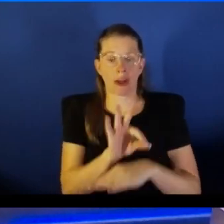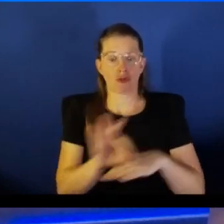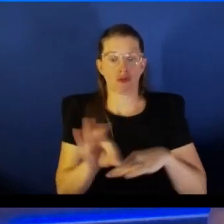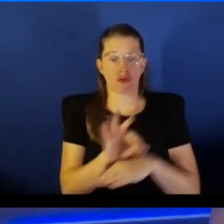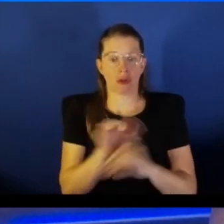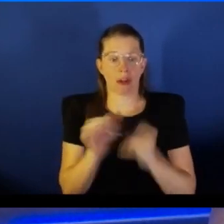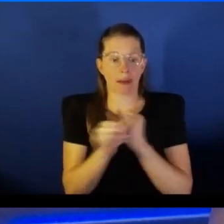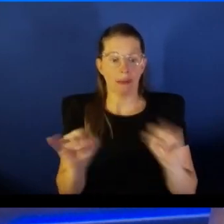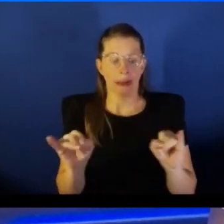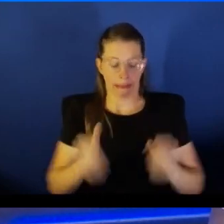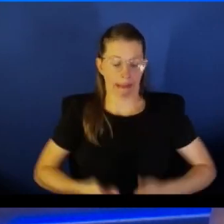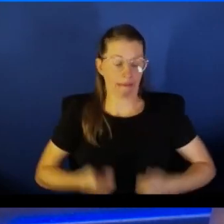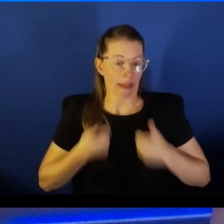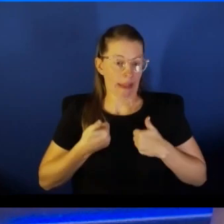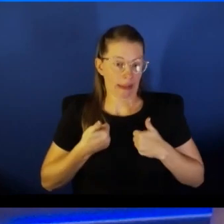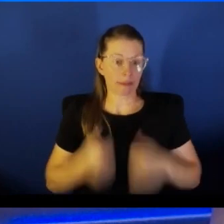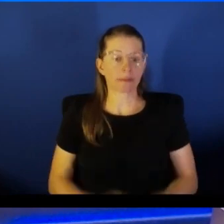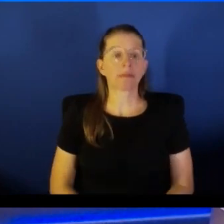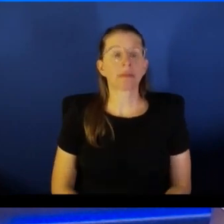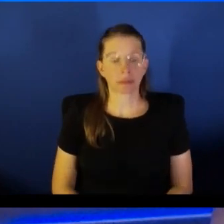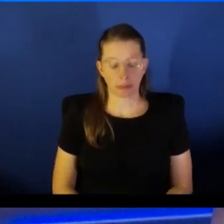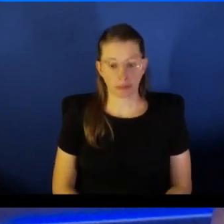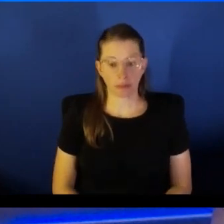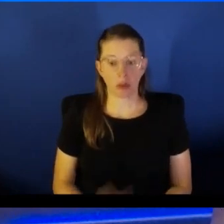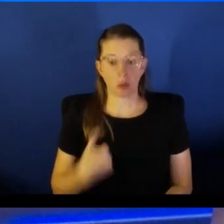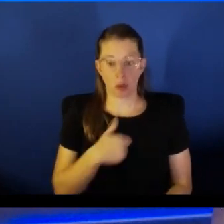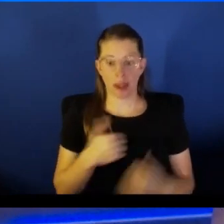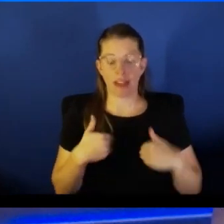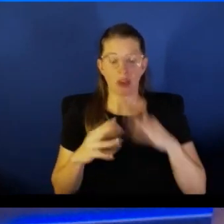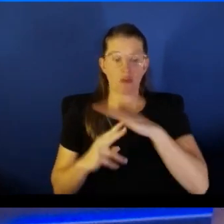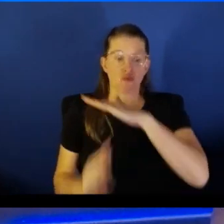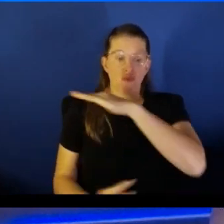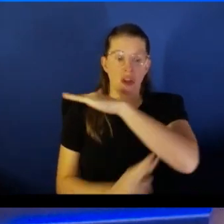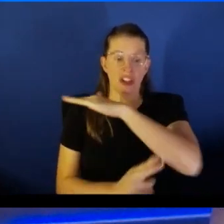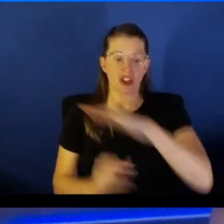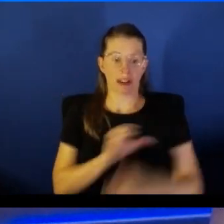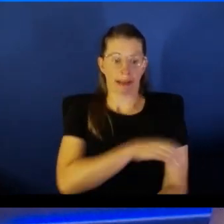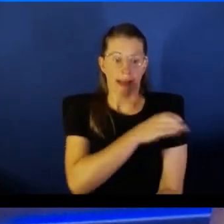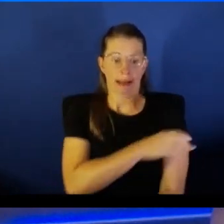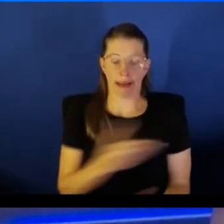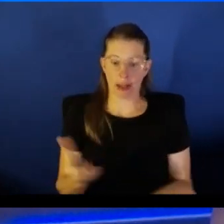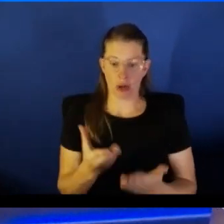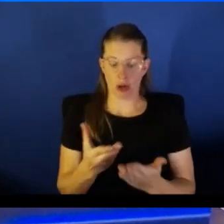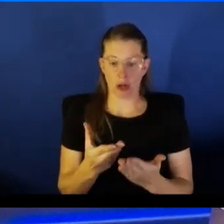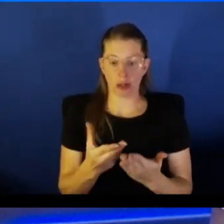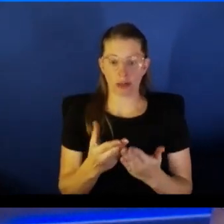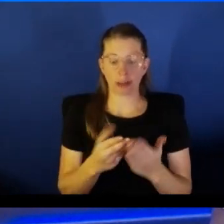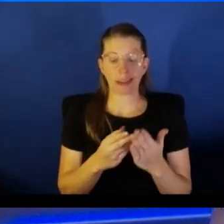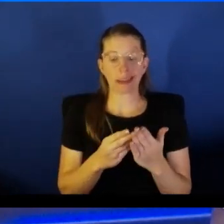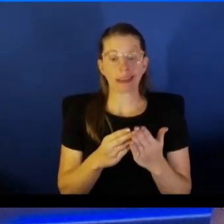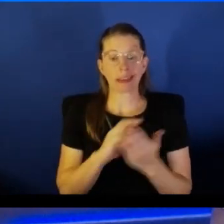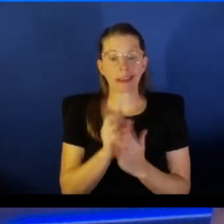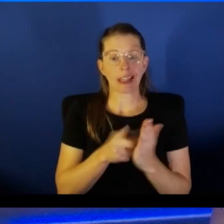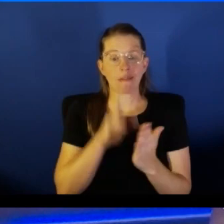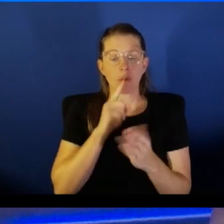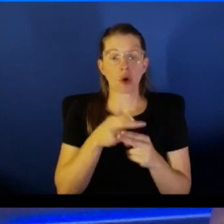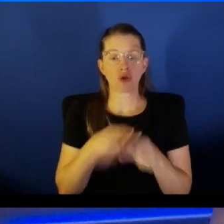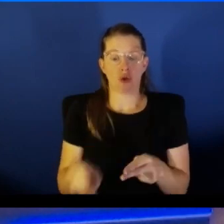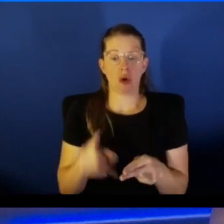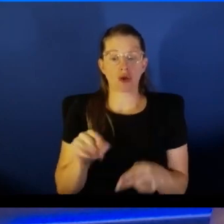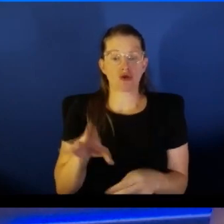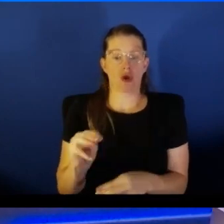living. And we have Bridge Clinic here that is designed for a short-term services